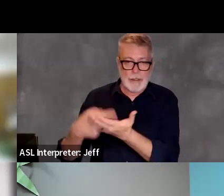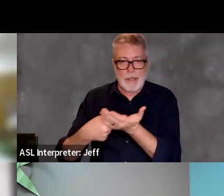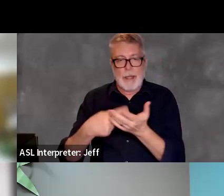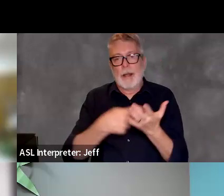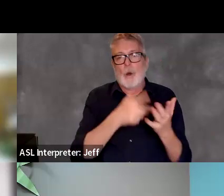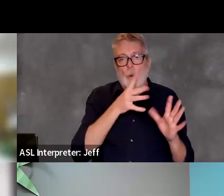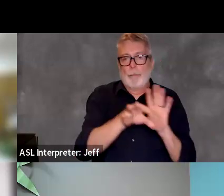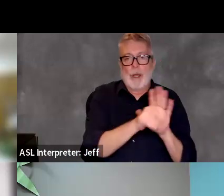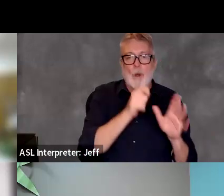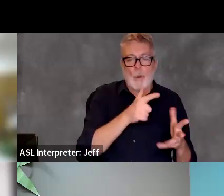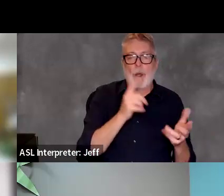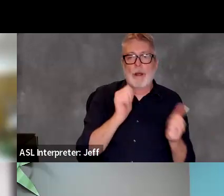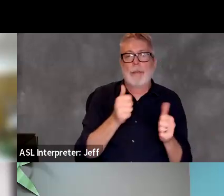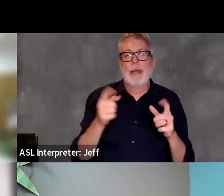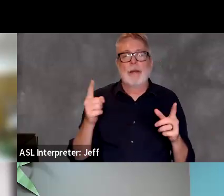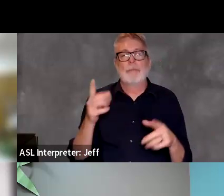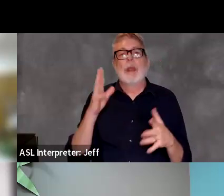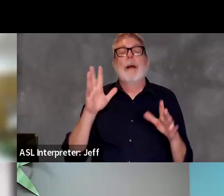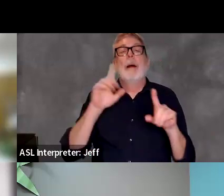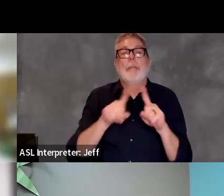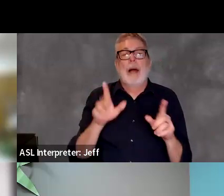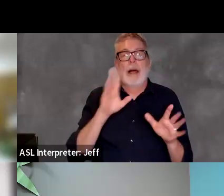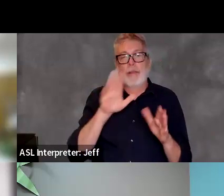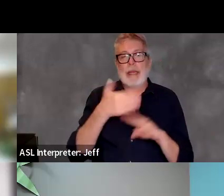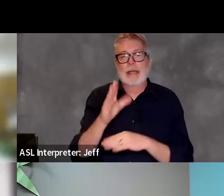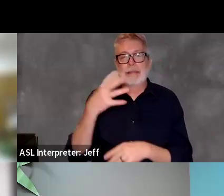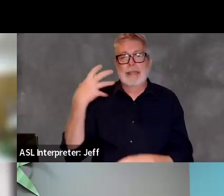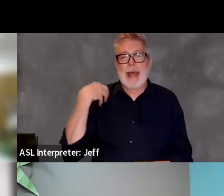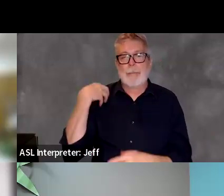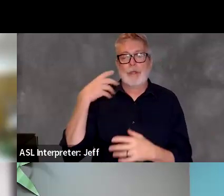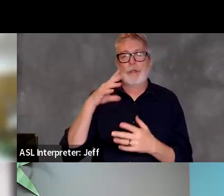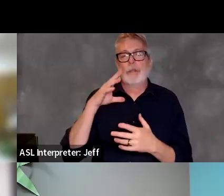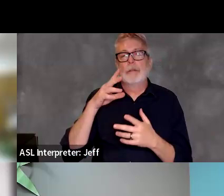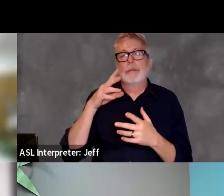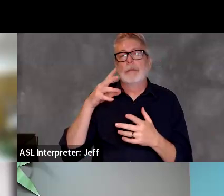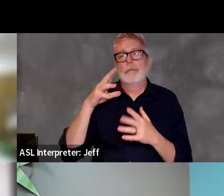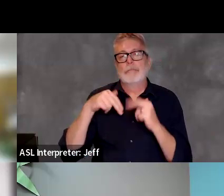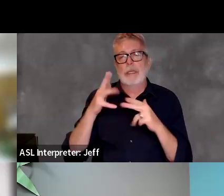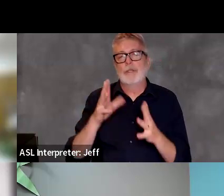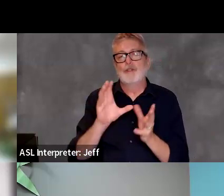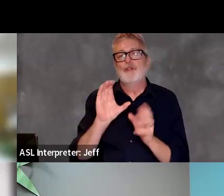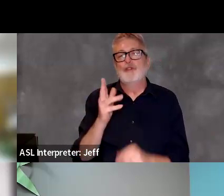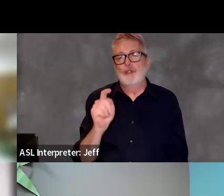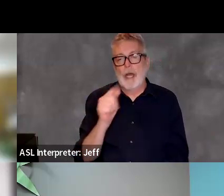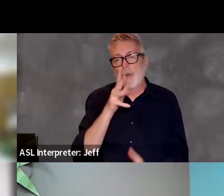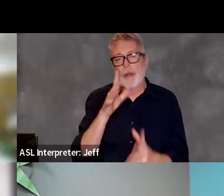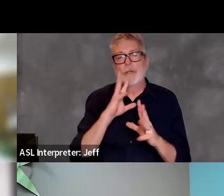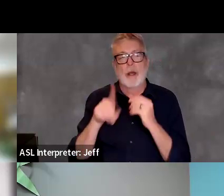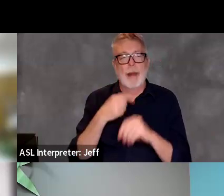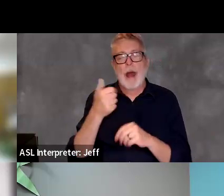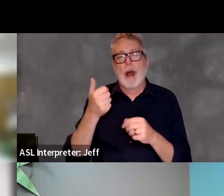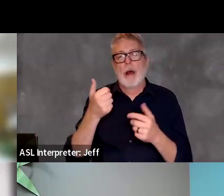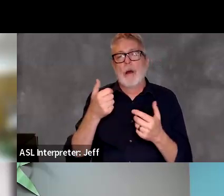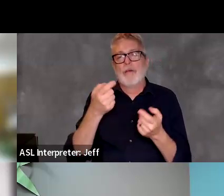will be on the funnel deadline. So we will be able to talk about which bills made it, which bills